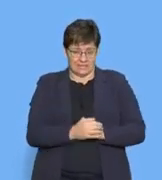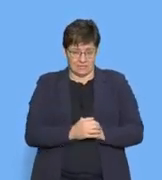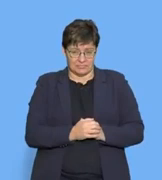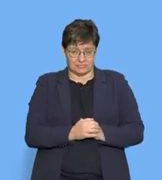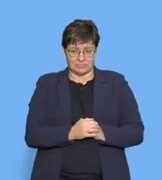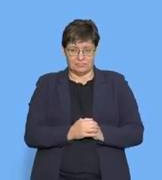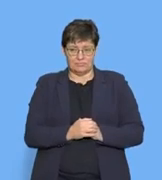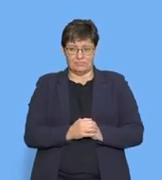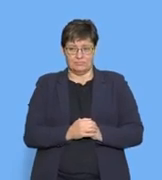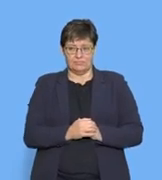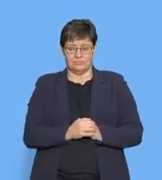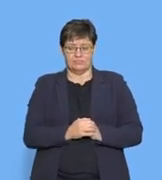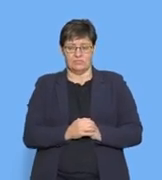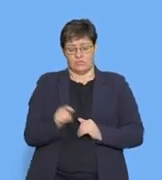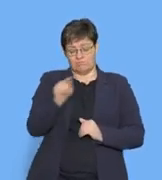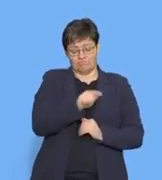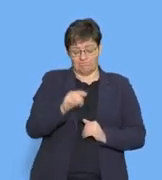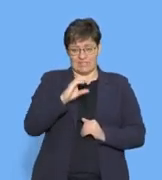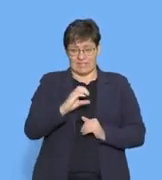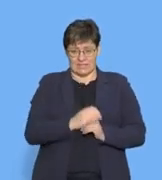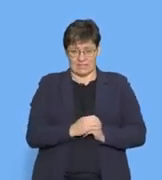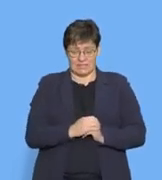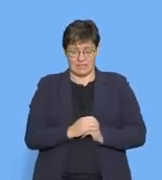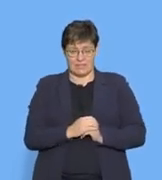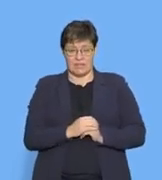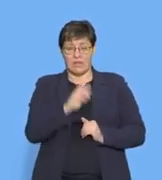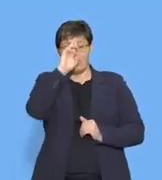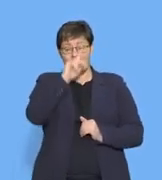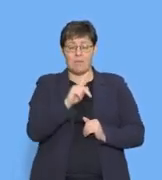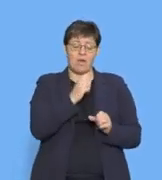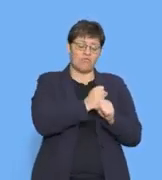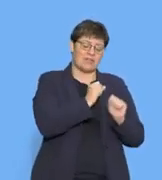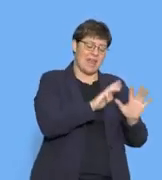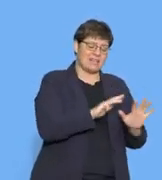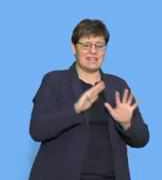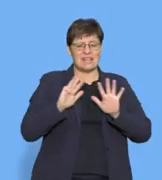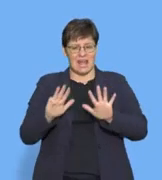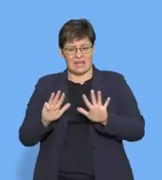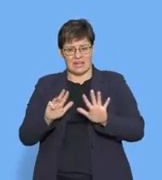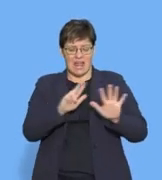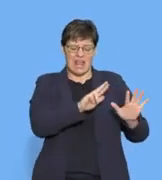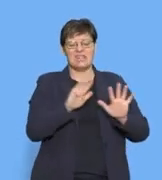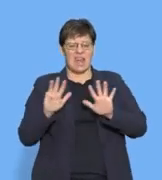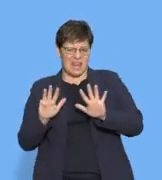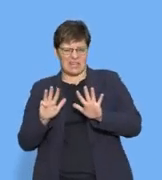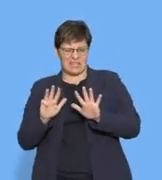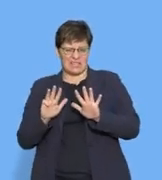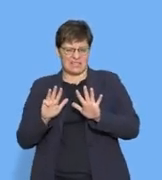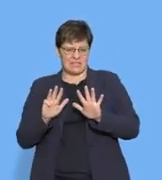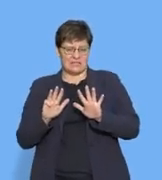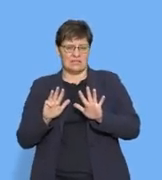the base of your triangle. Okay, and this little c would be the base. So, if you can remember from grade 8 and